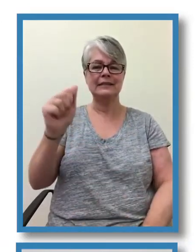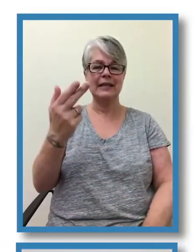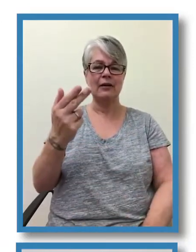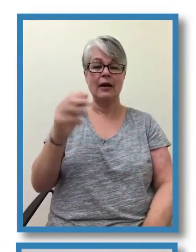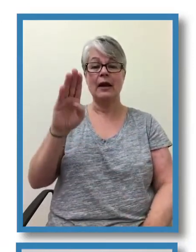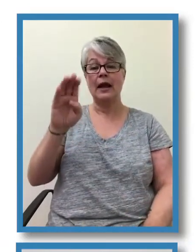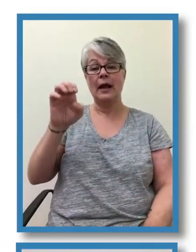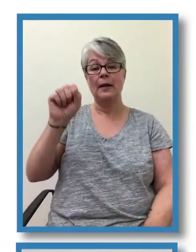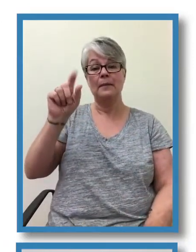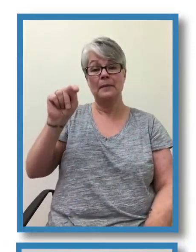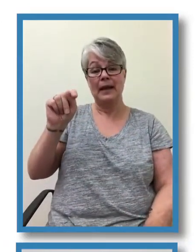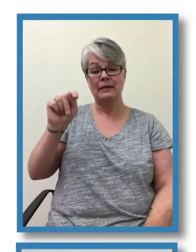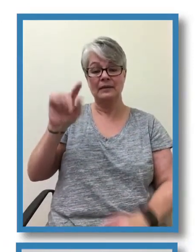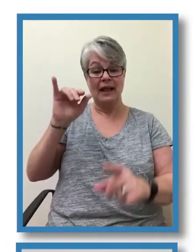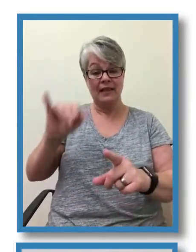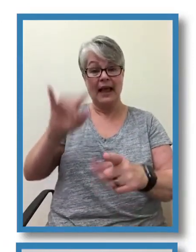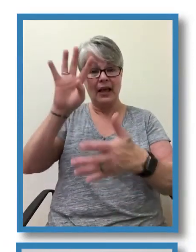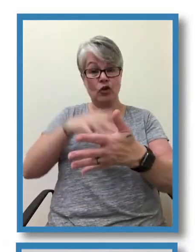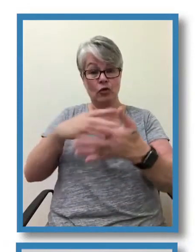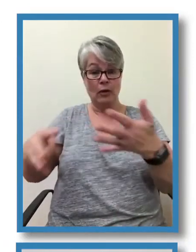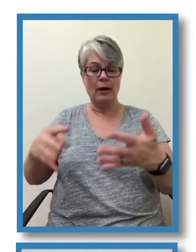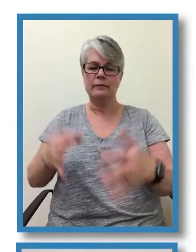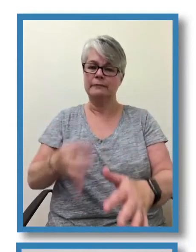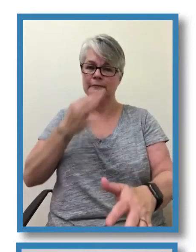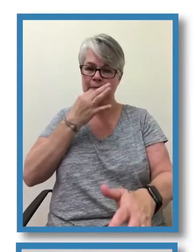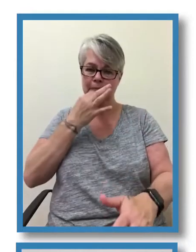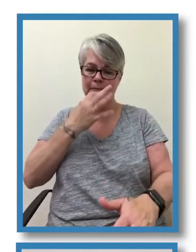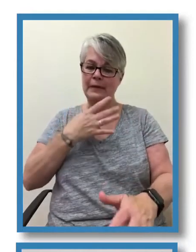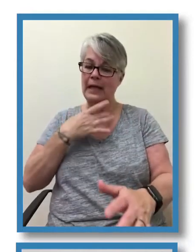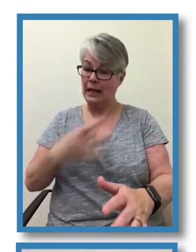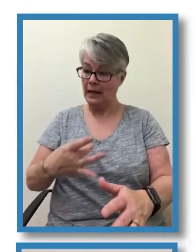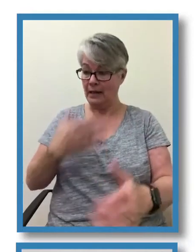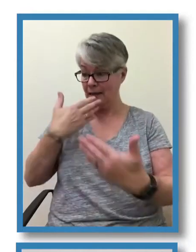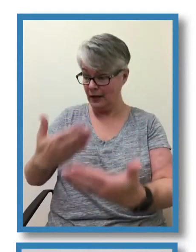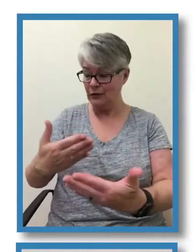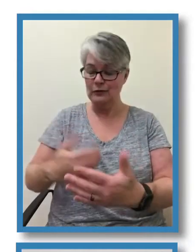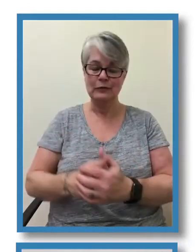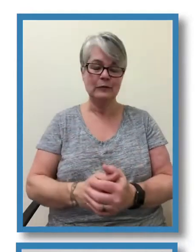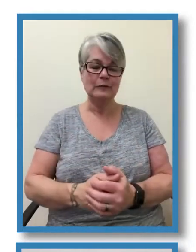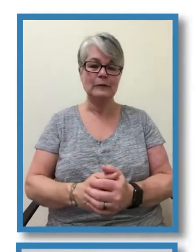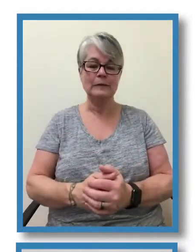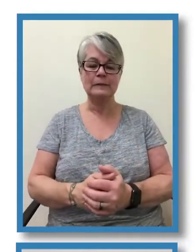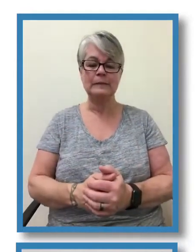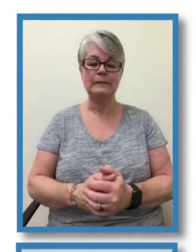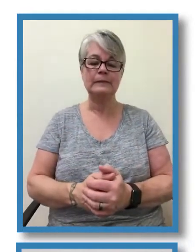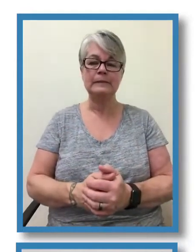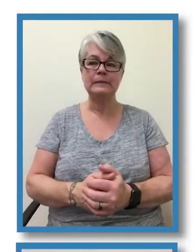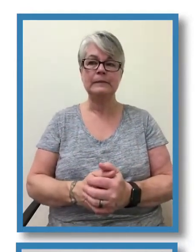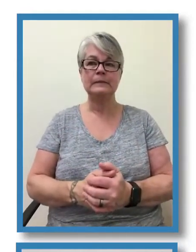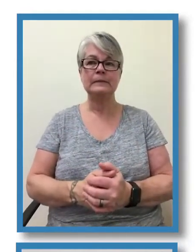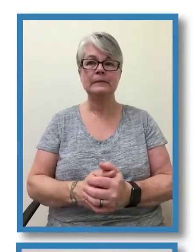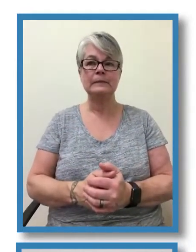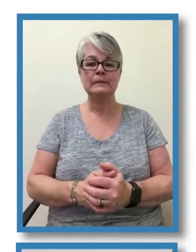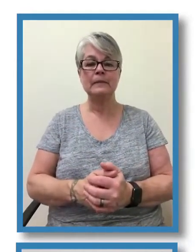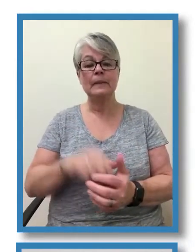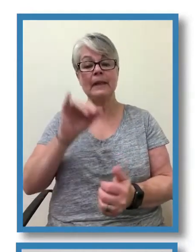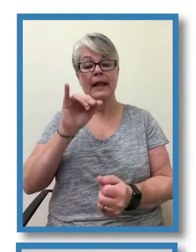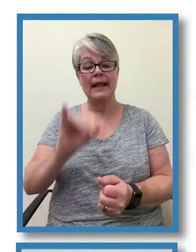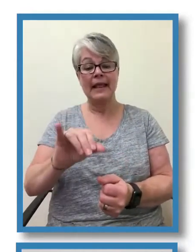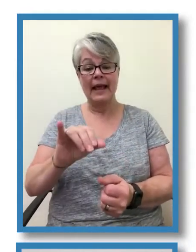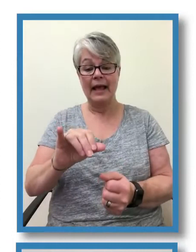line here where you may get some improvement for some of the modest effects from the